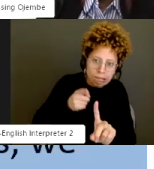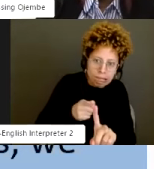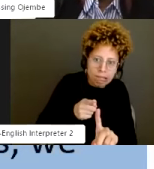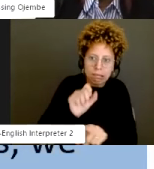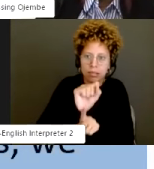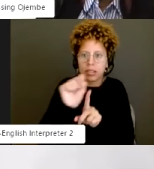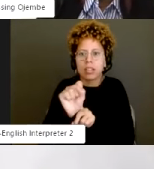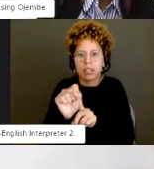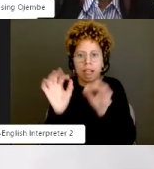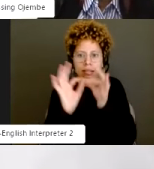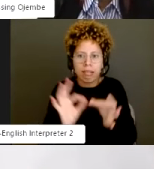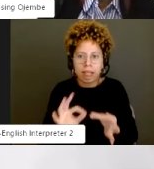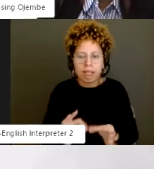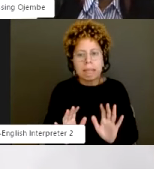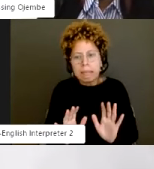encountering.